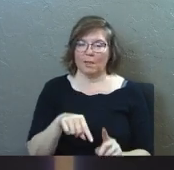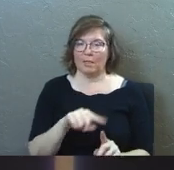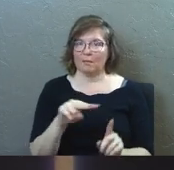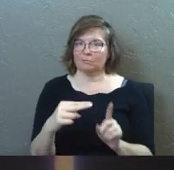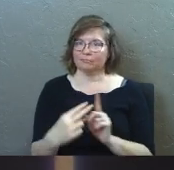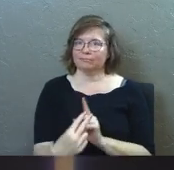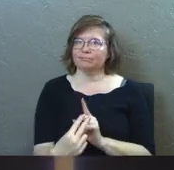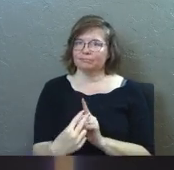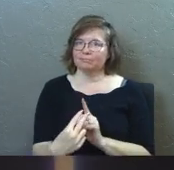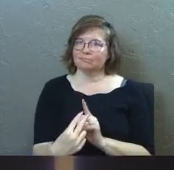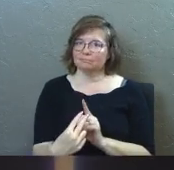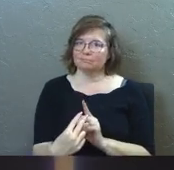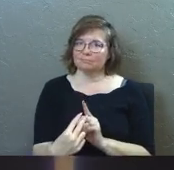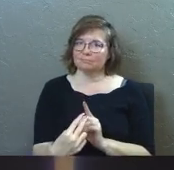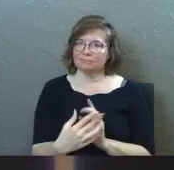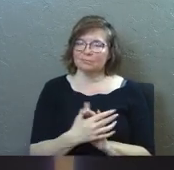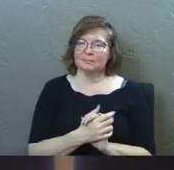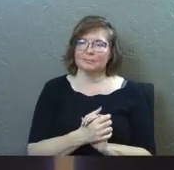they're coming from.